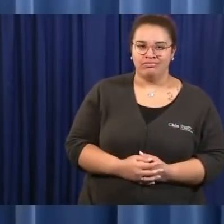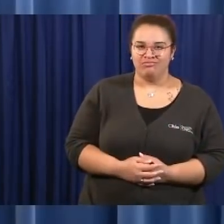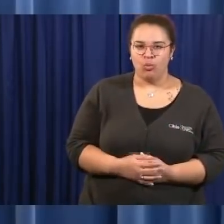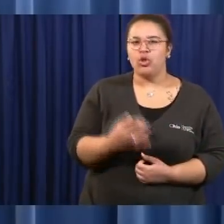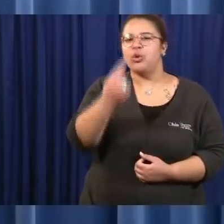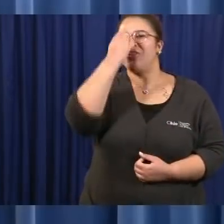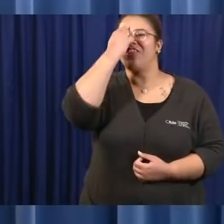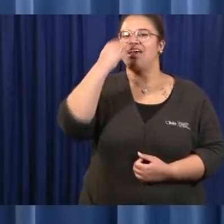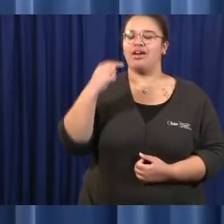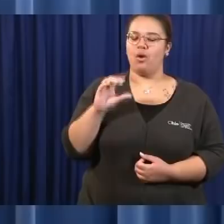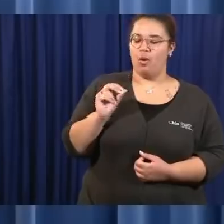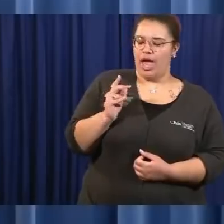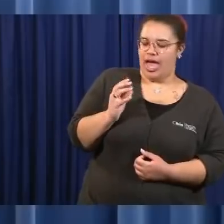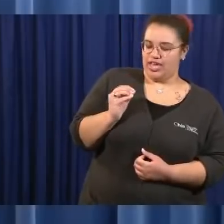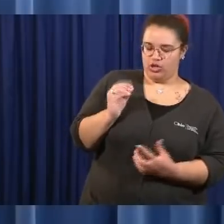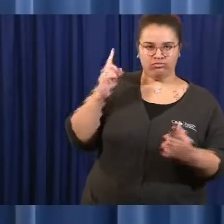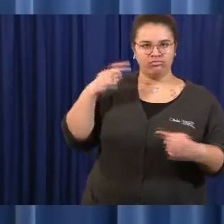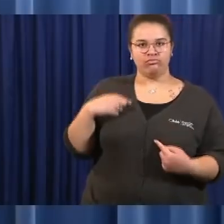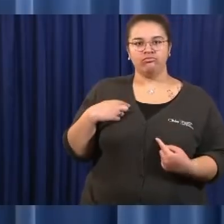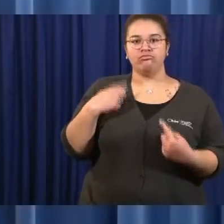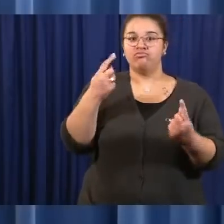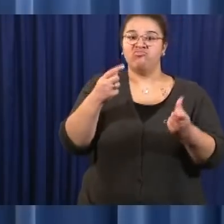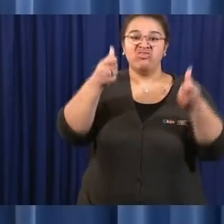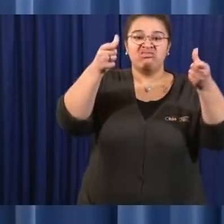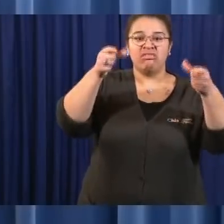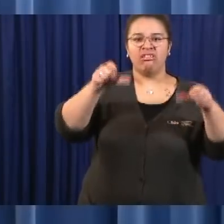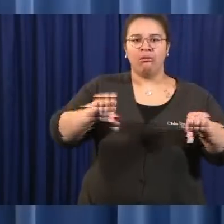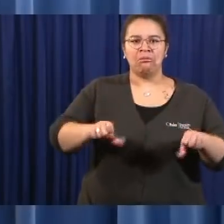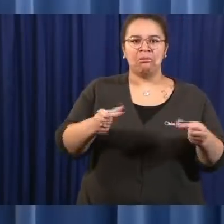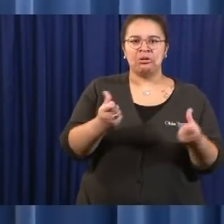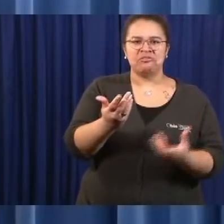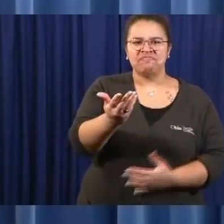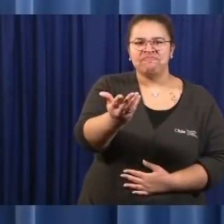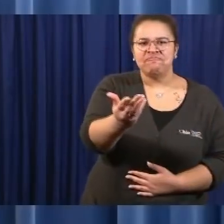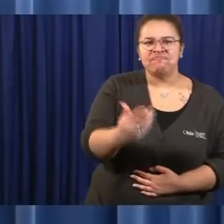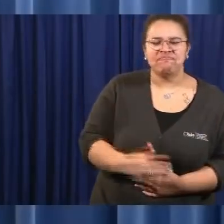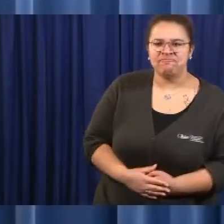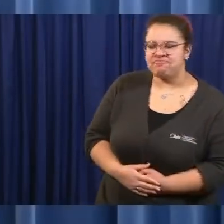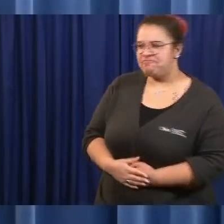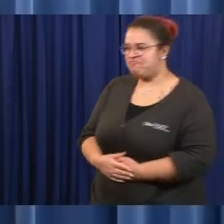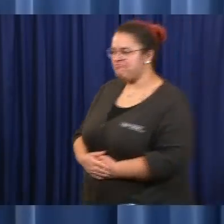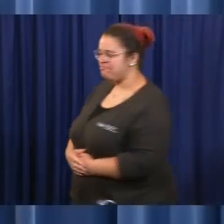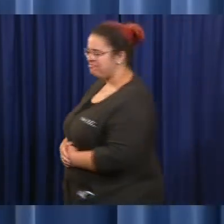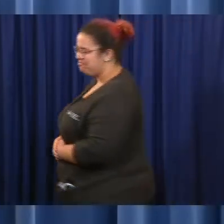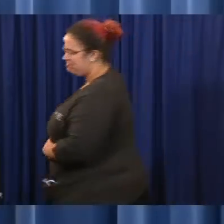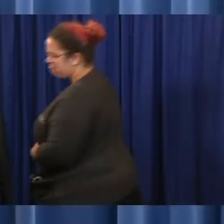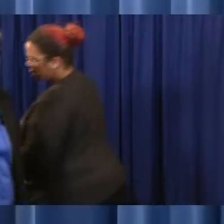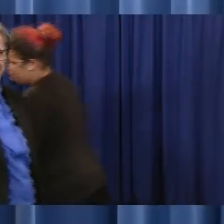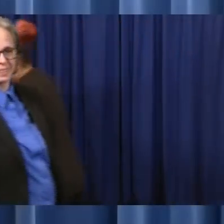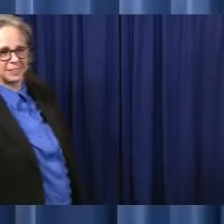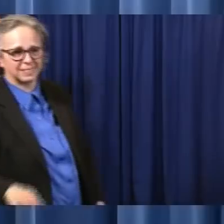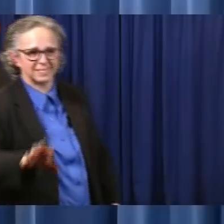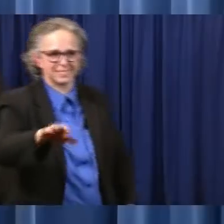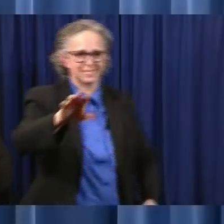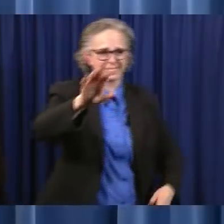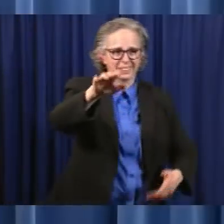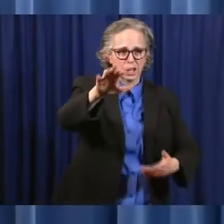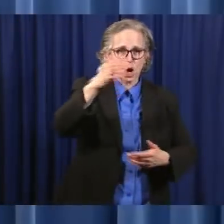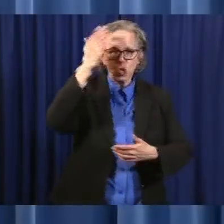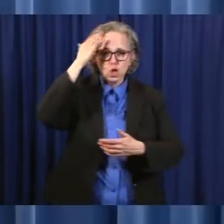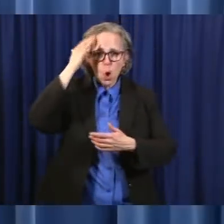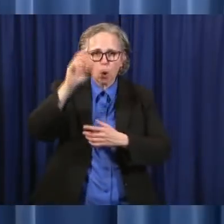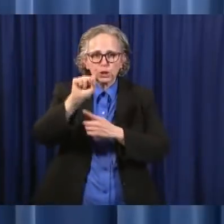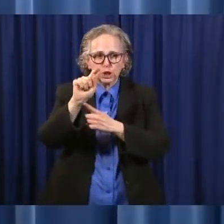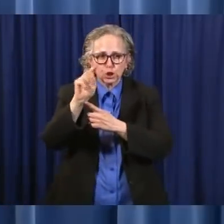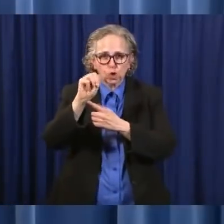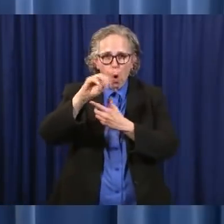Well, I think, we're going through a storm. It's a very severe storm. And,